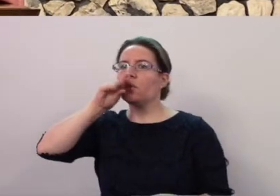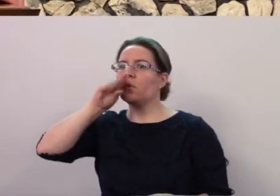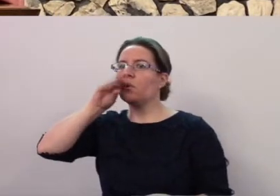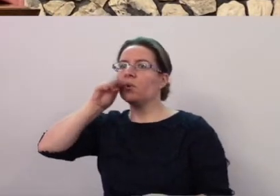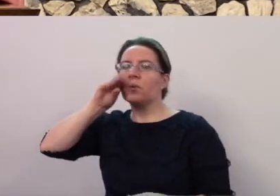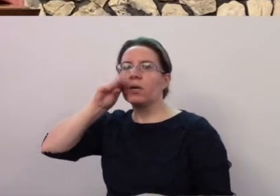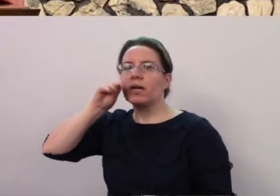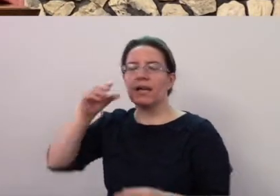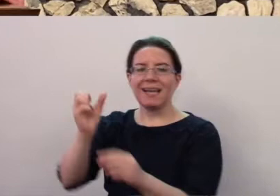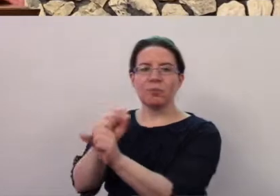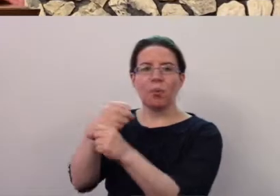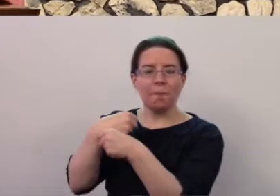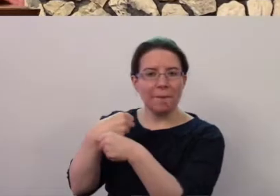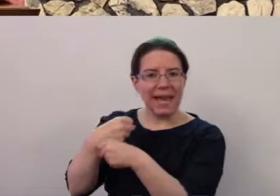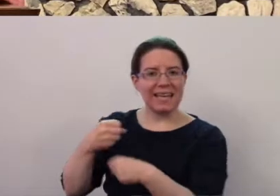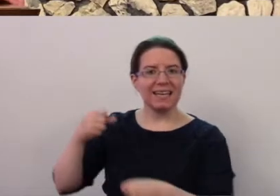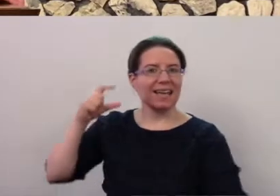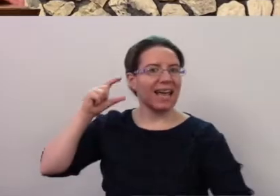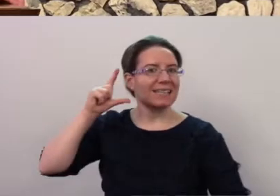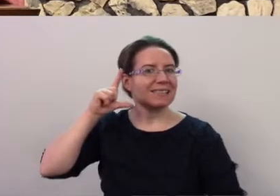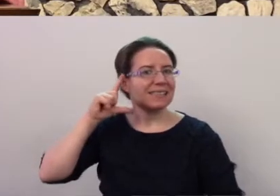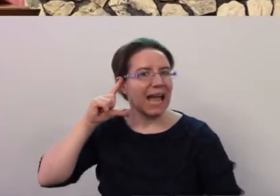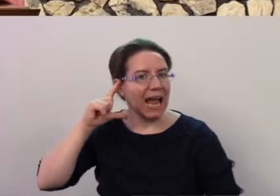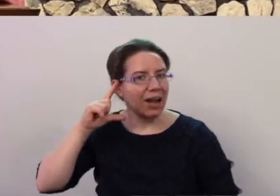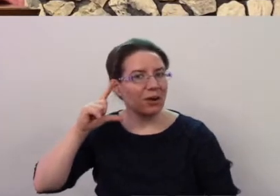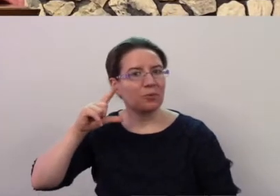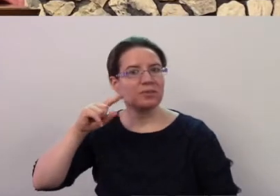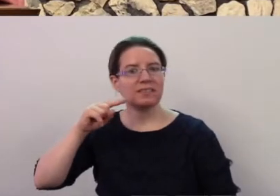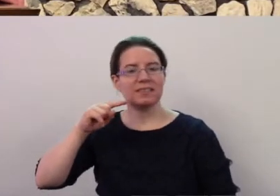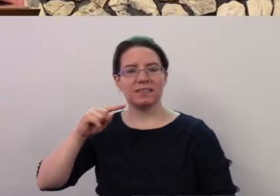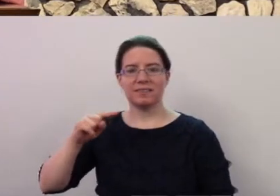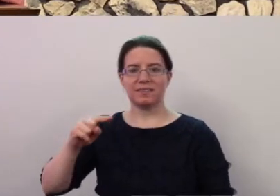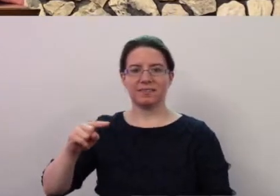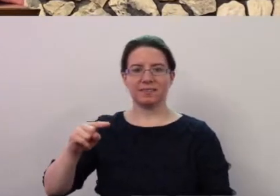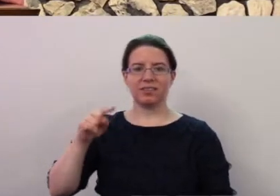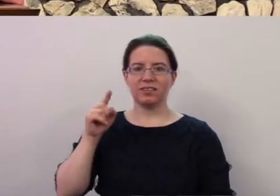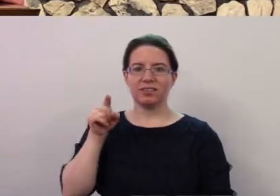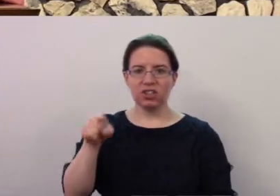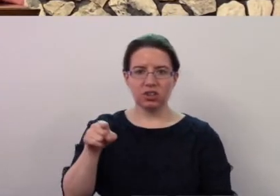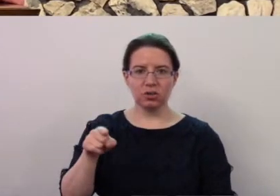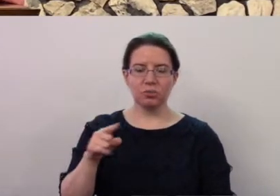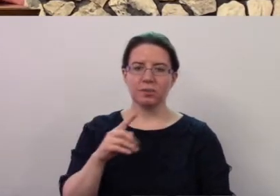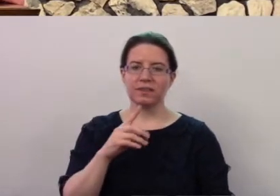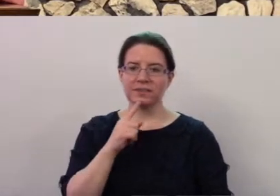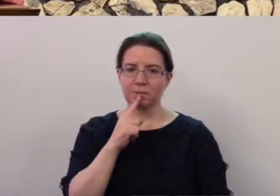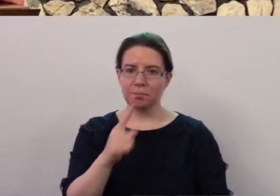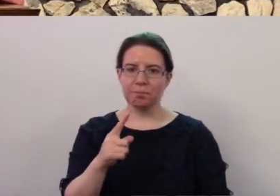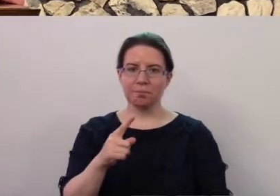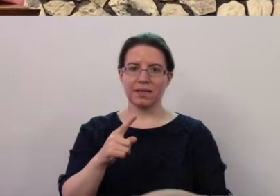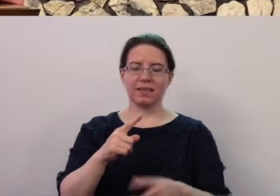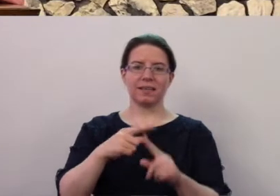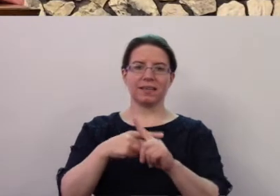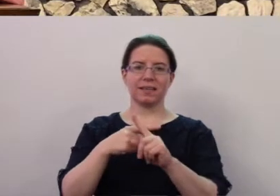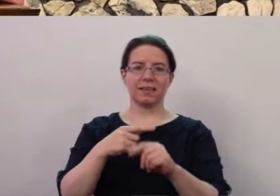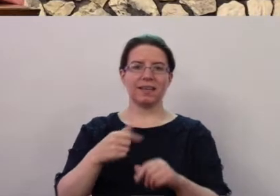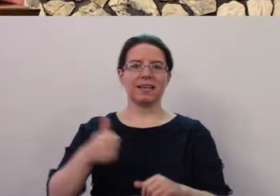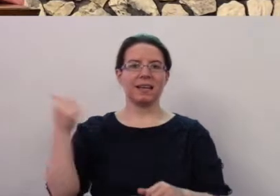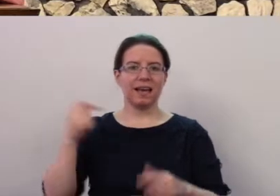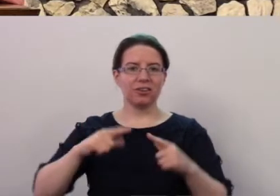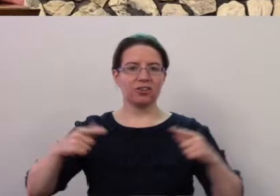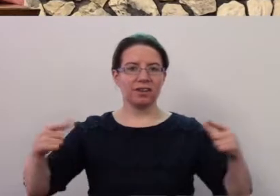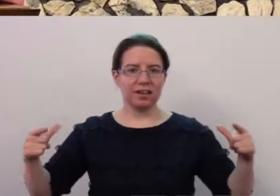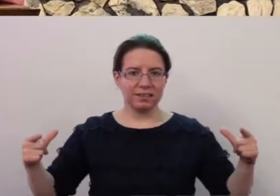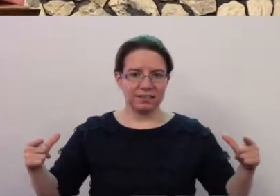the sound. Yes. From your Amen. Own yes, indeed. Of the evidence that you have received Amen. The Holy Ghost. Amen.